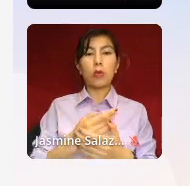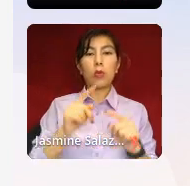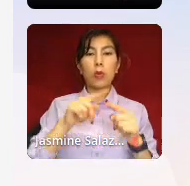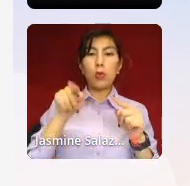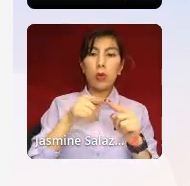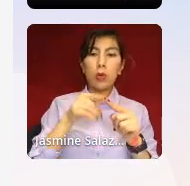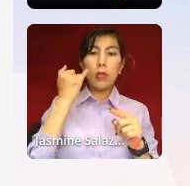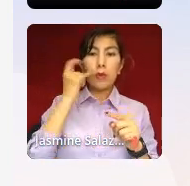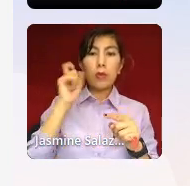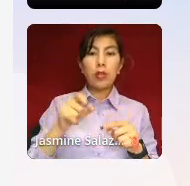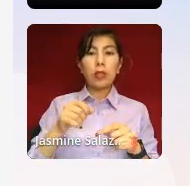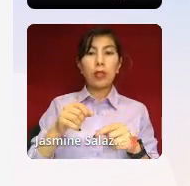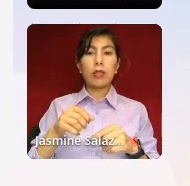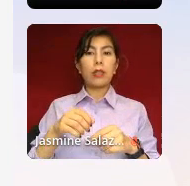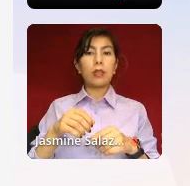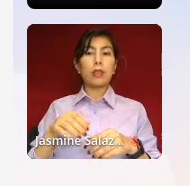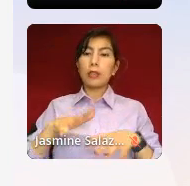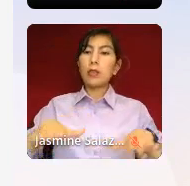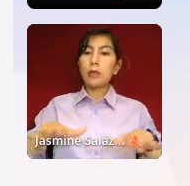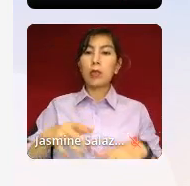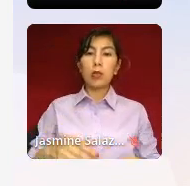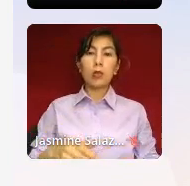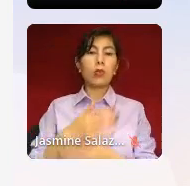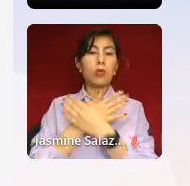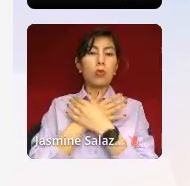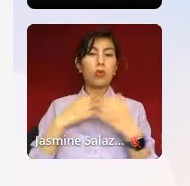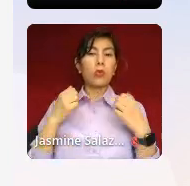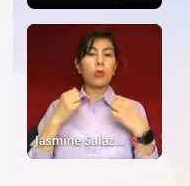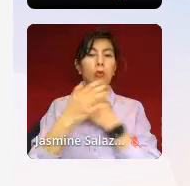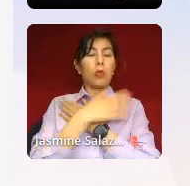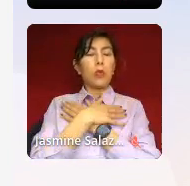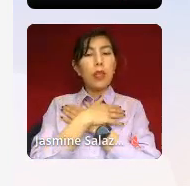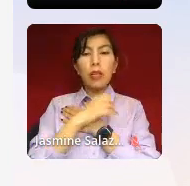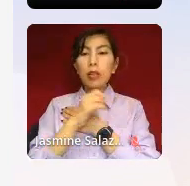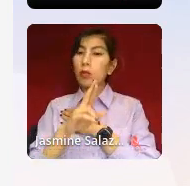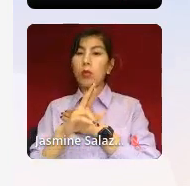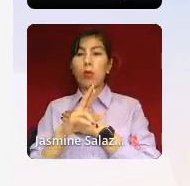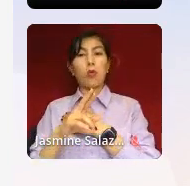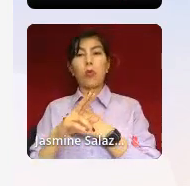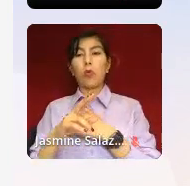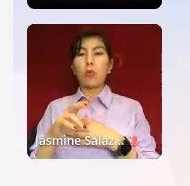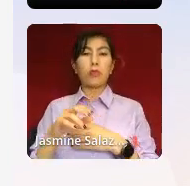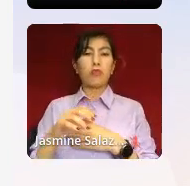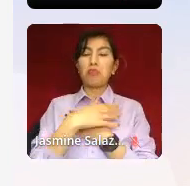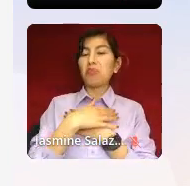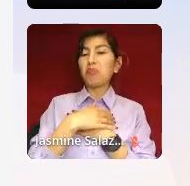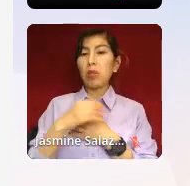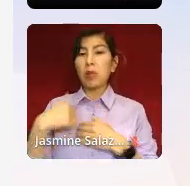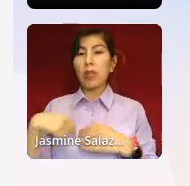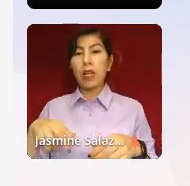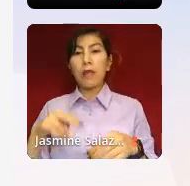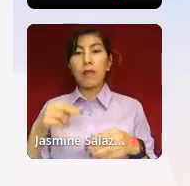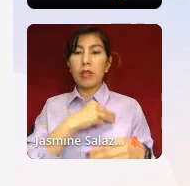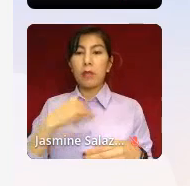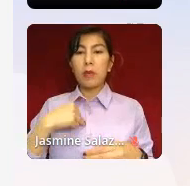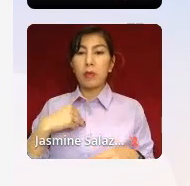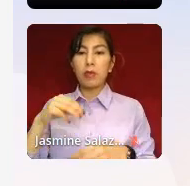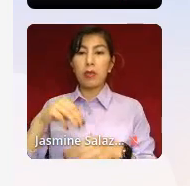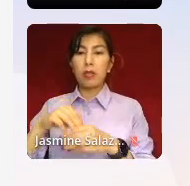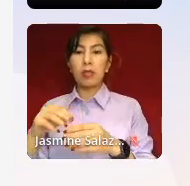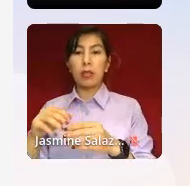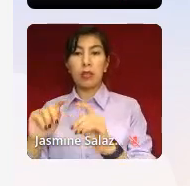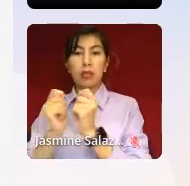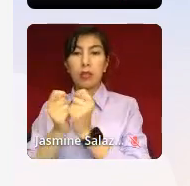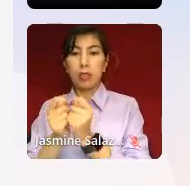need space to decompress or relax, there are members of our NTTAC team there that will be more than happy to